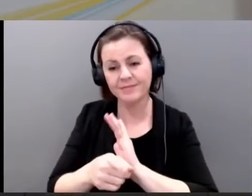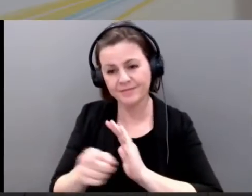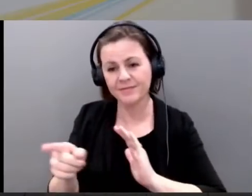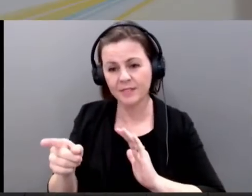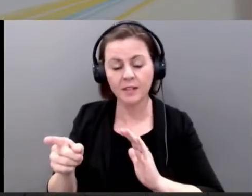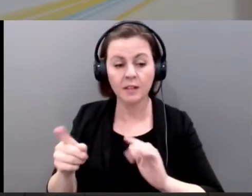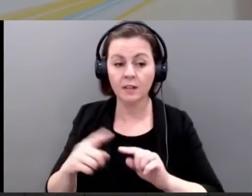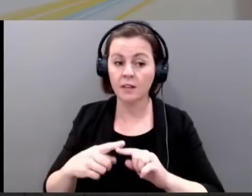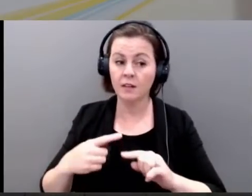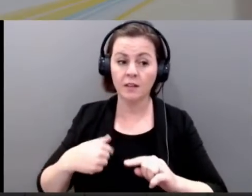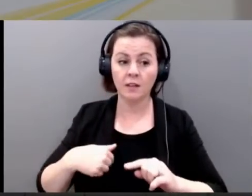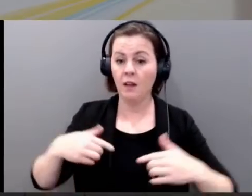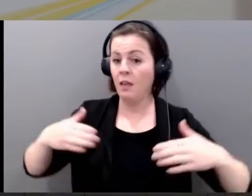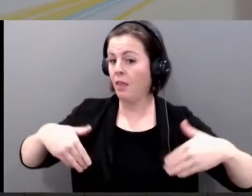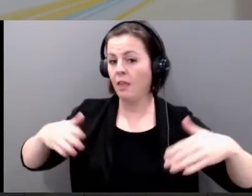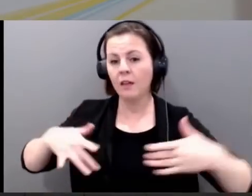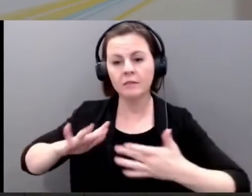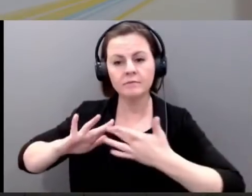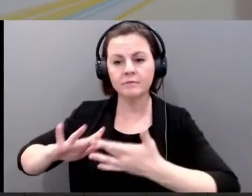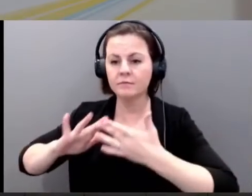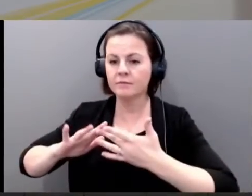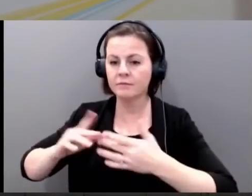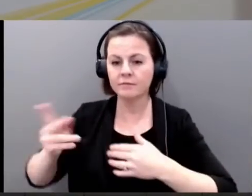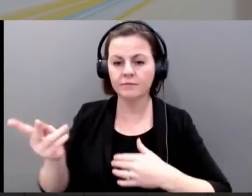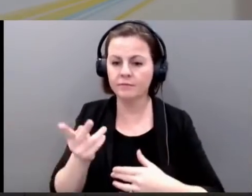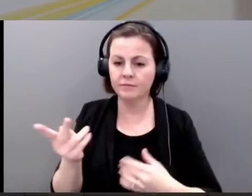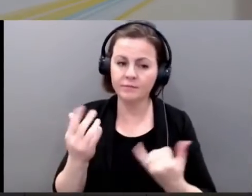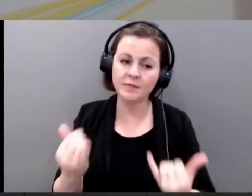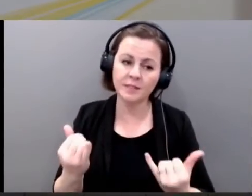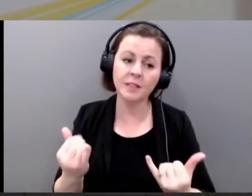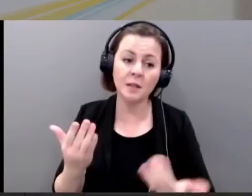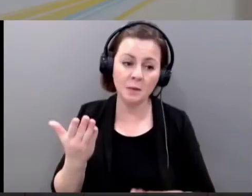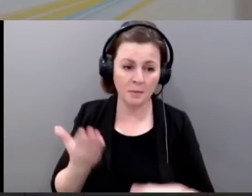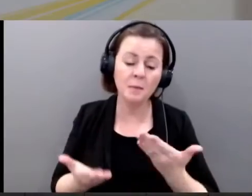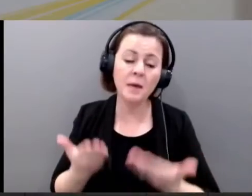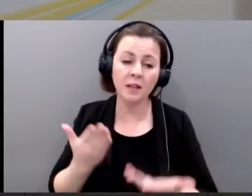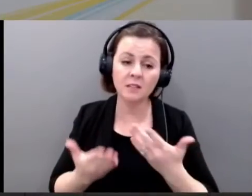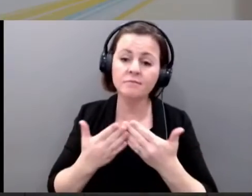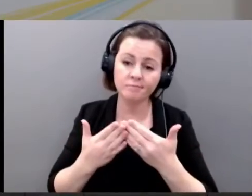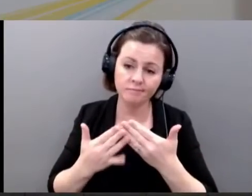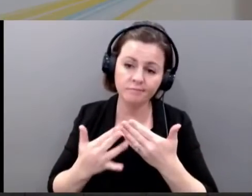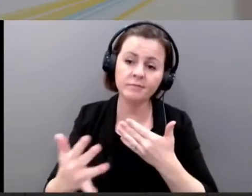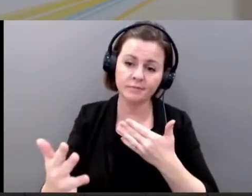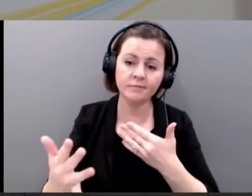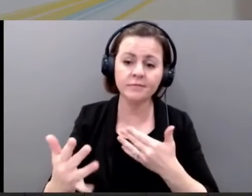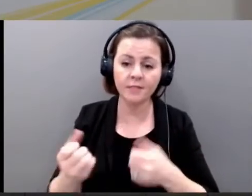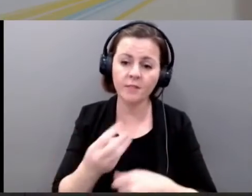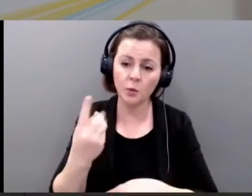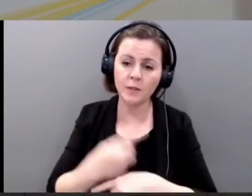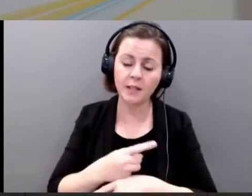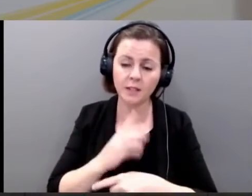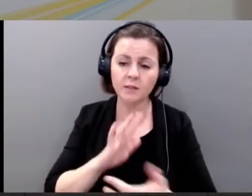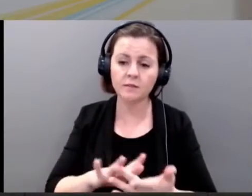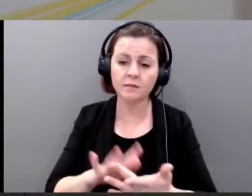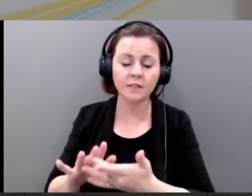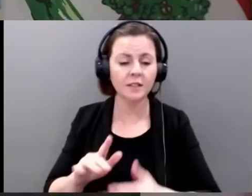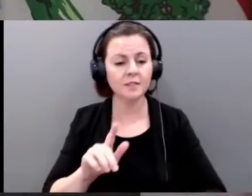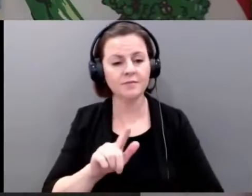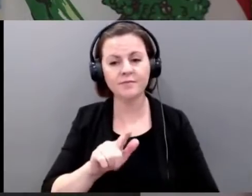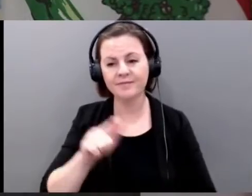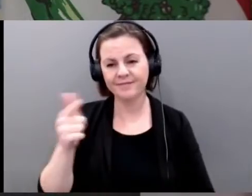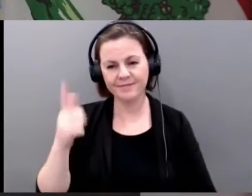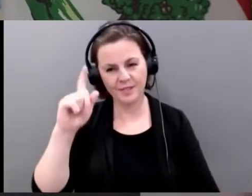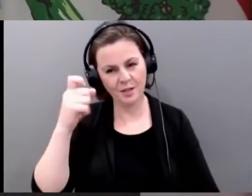didn't have a chance to speak with them today, but that may be something we'll be doing in the next couple of days. Yeah, and we continue to look